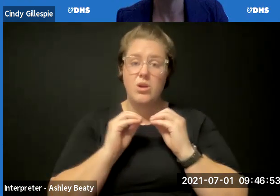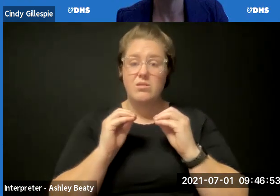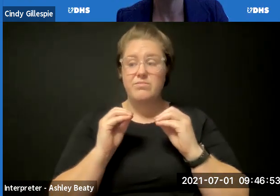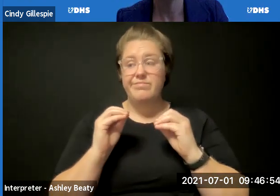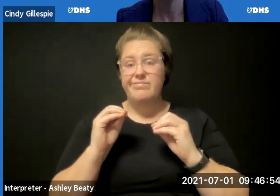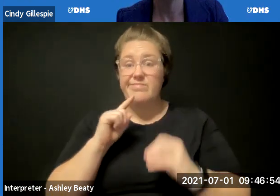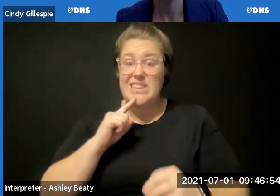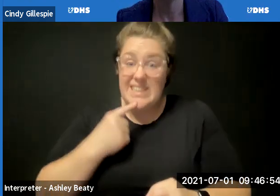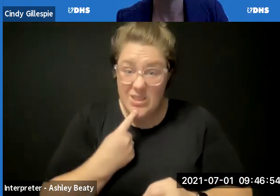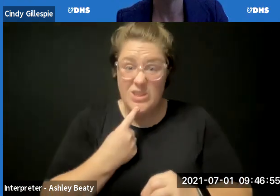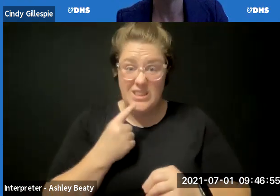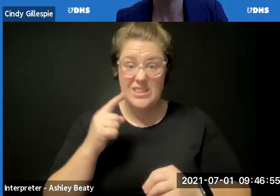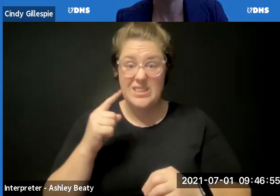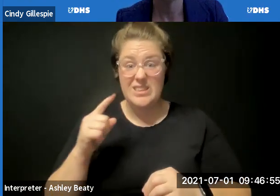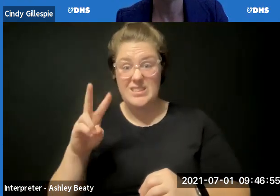harmful virus.